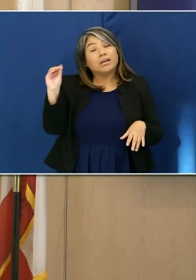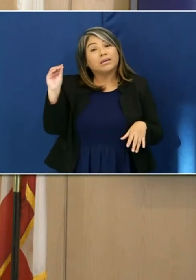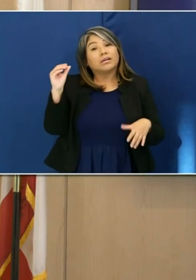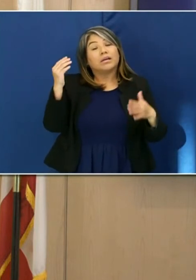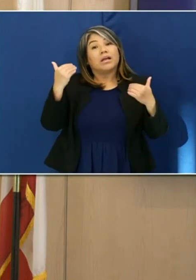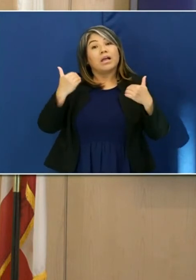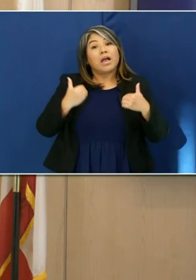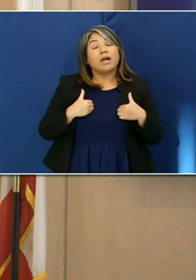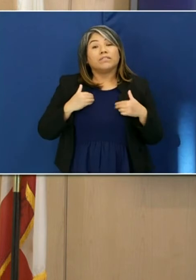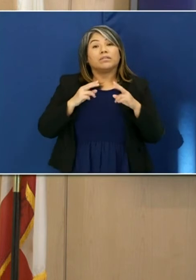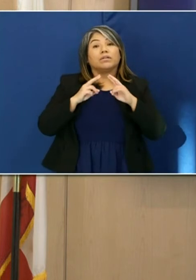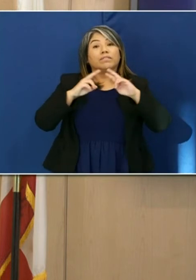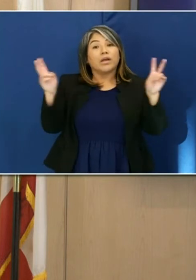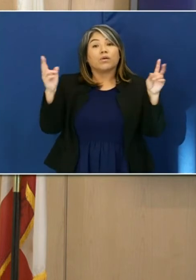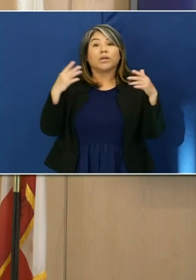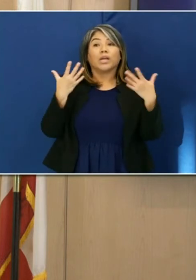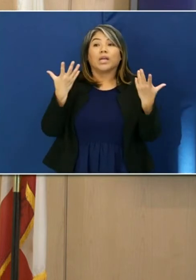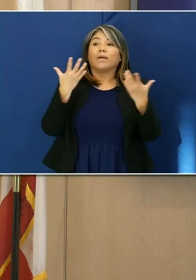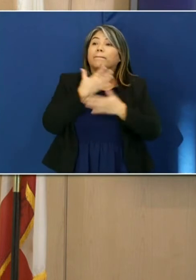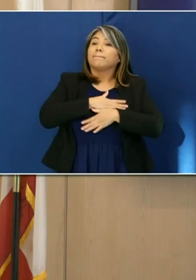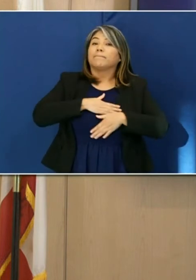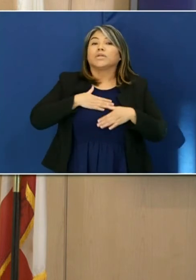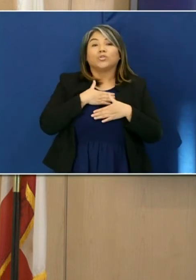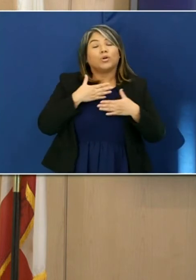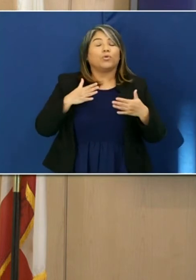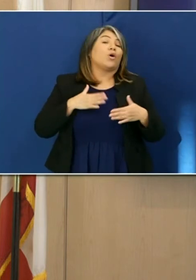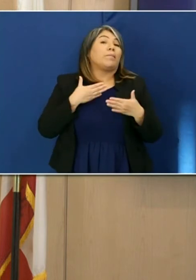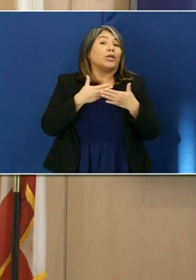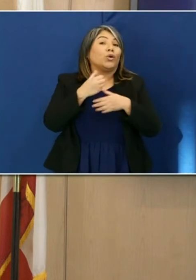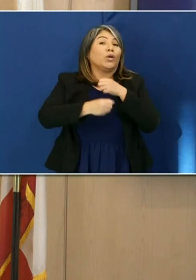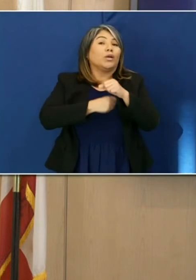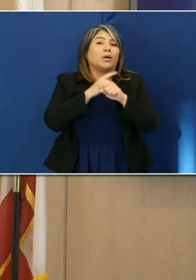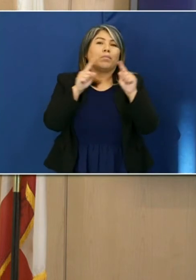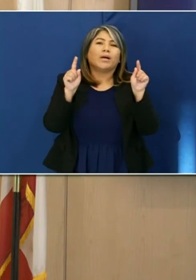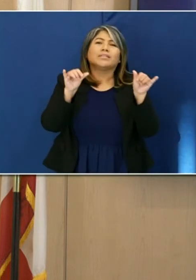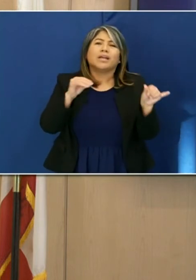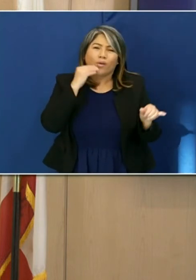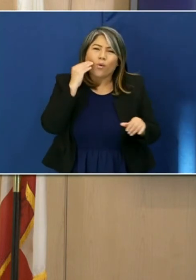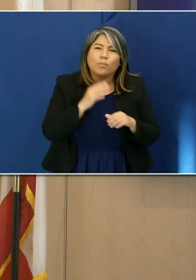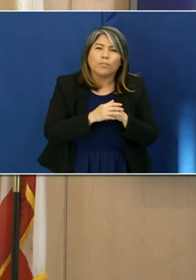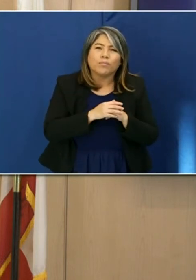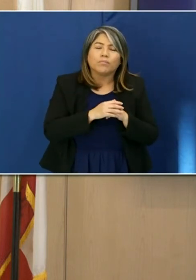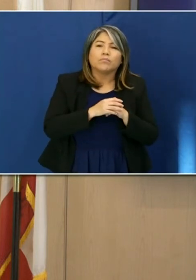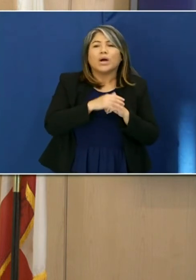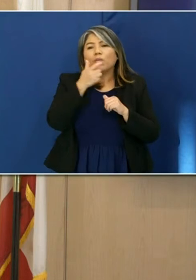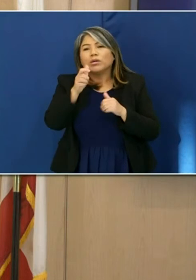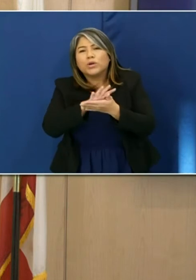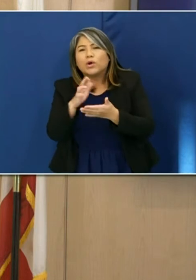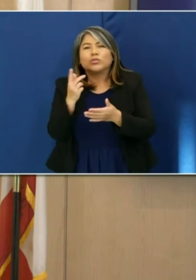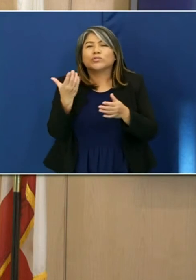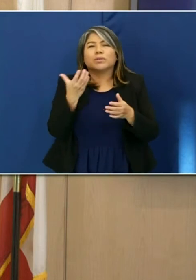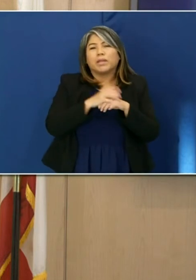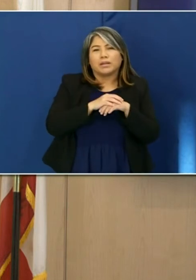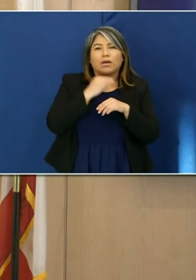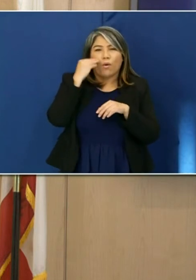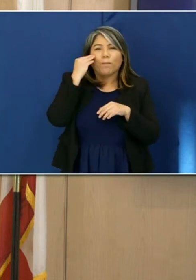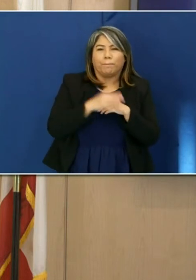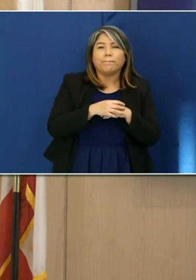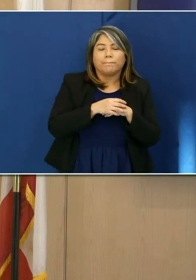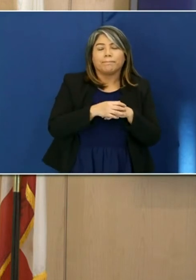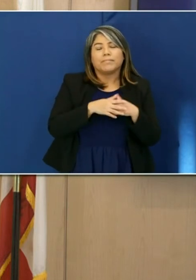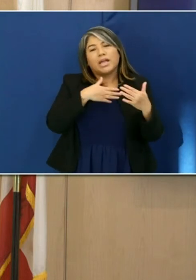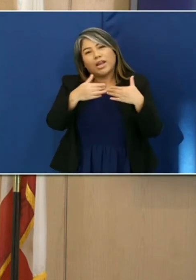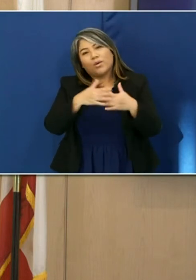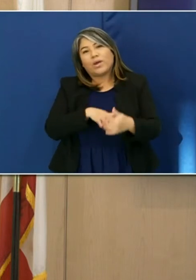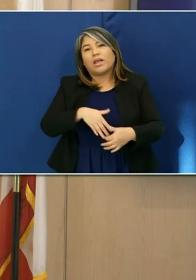a very enjoyable, happy New Year, but stay at home and watch a movie or do something at home.